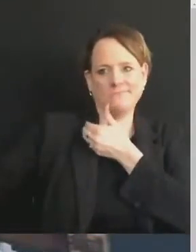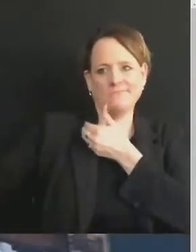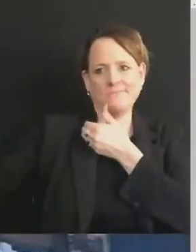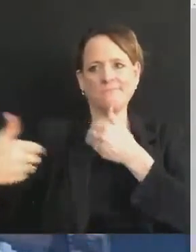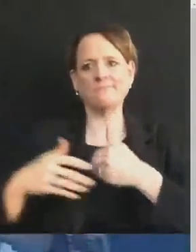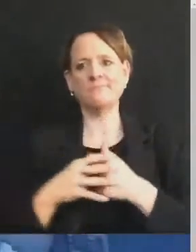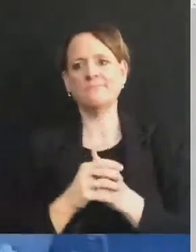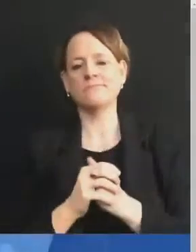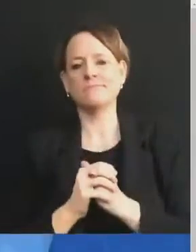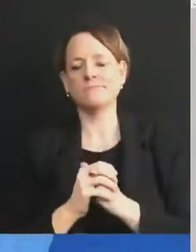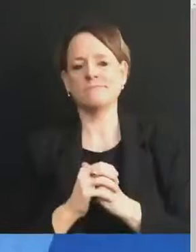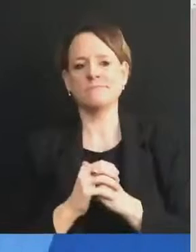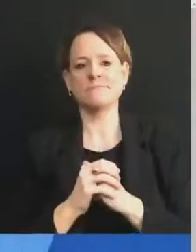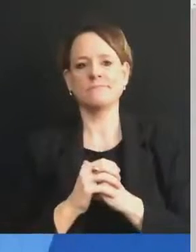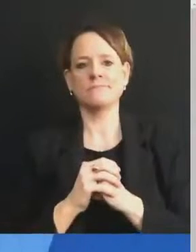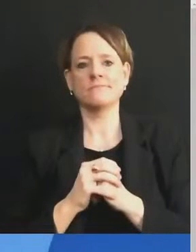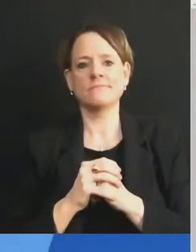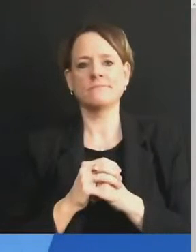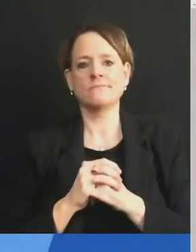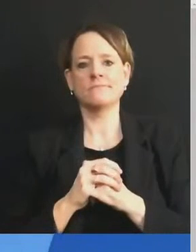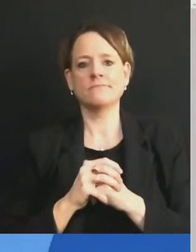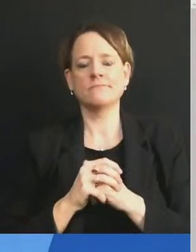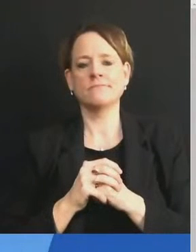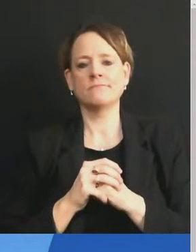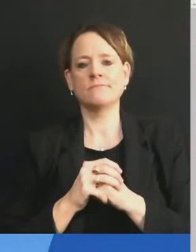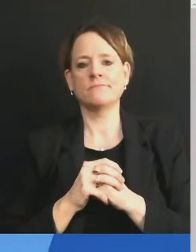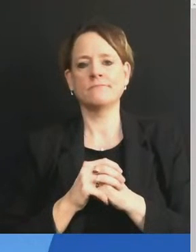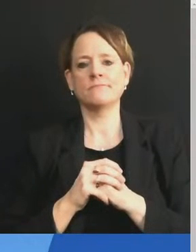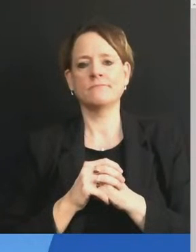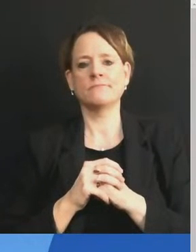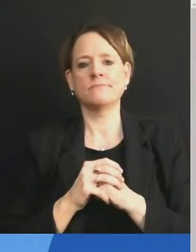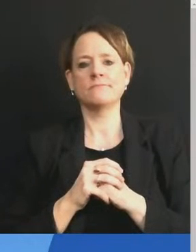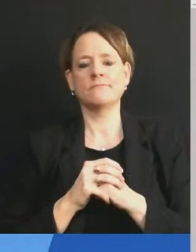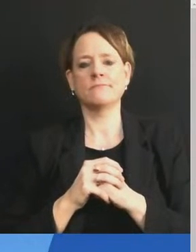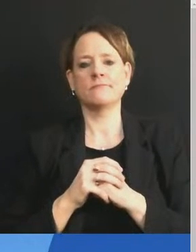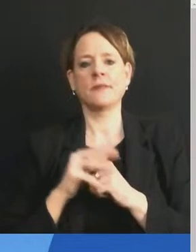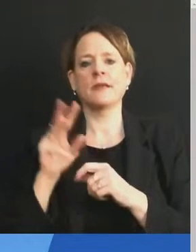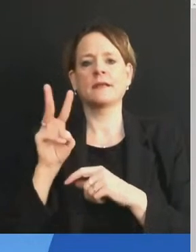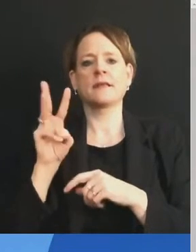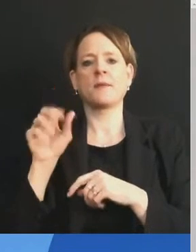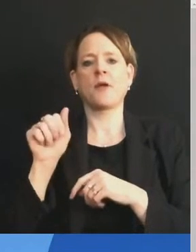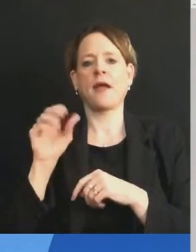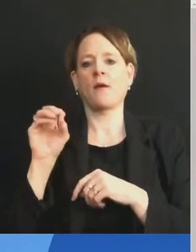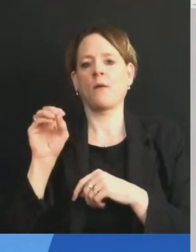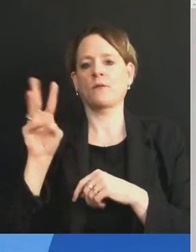Now to Mason Dowling from WAOW-TV in Wausau. Mason.